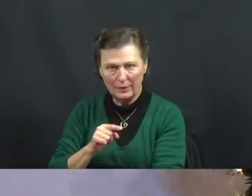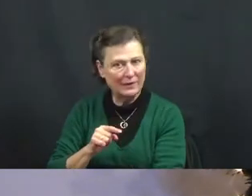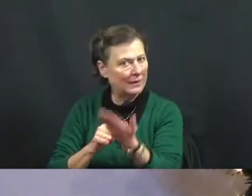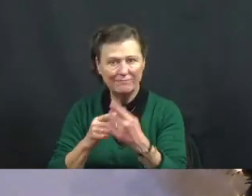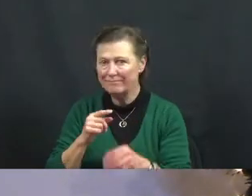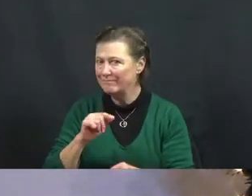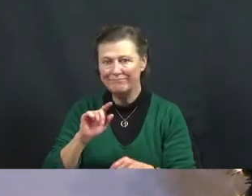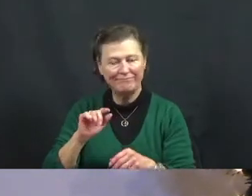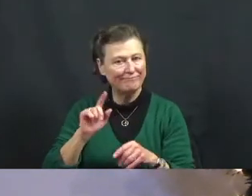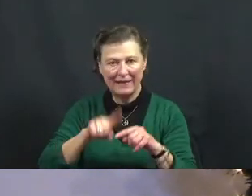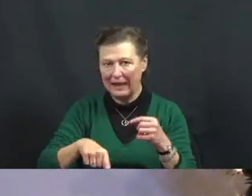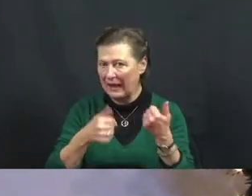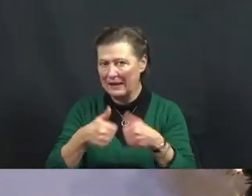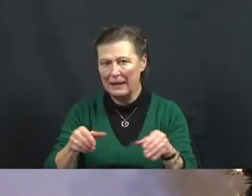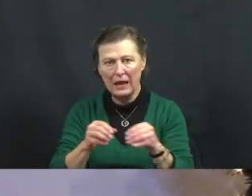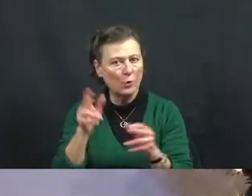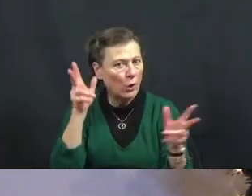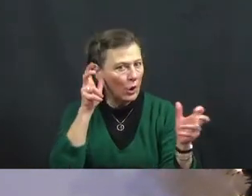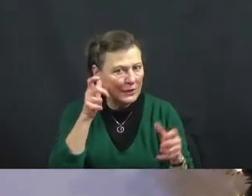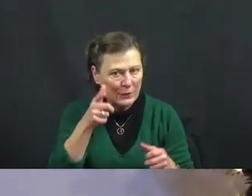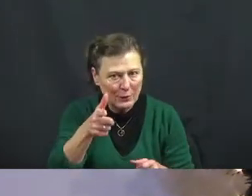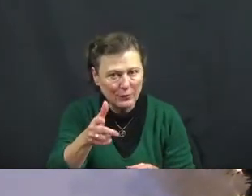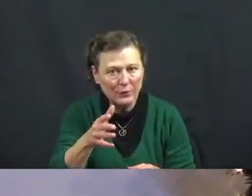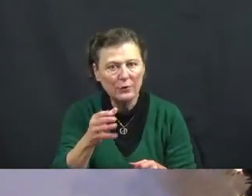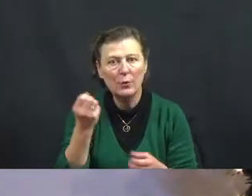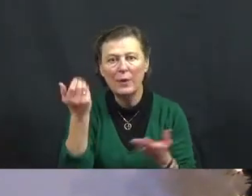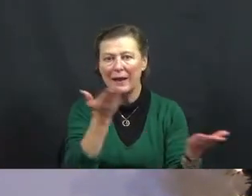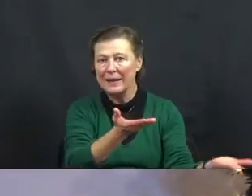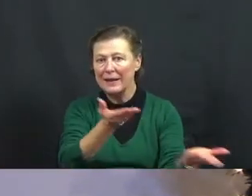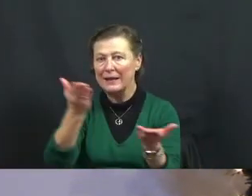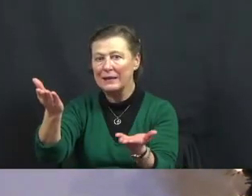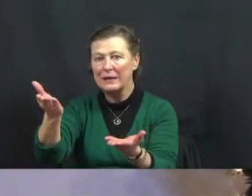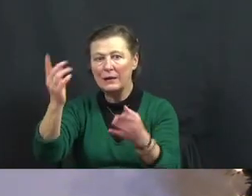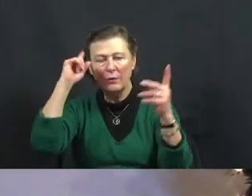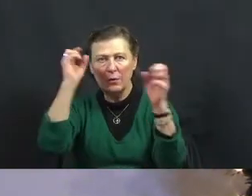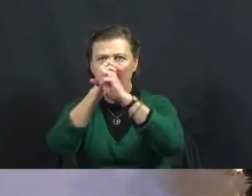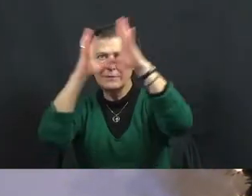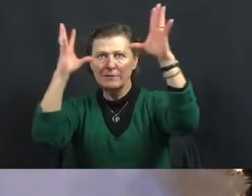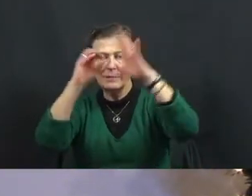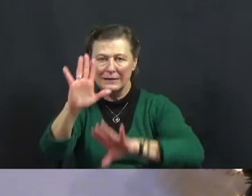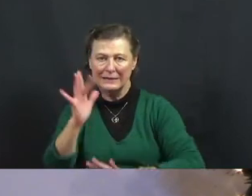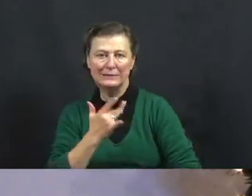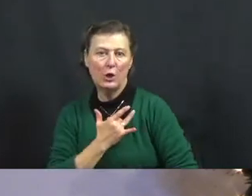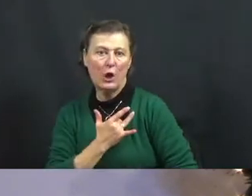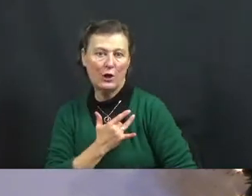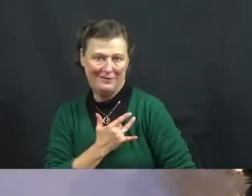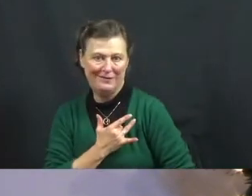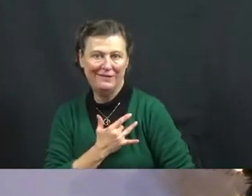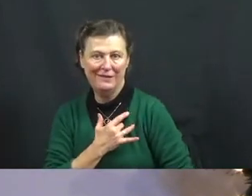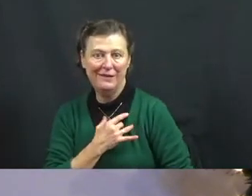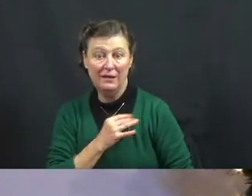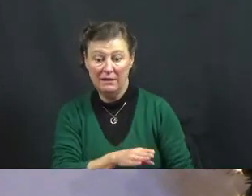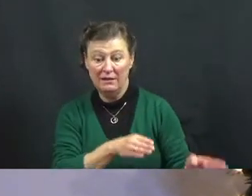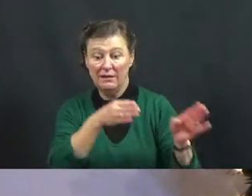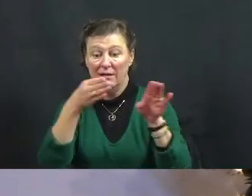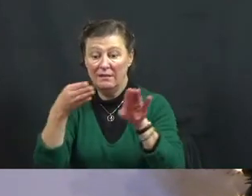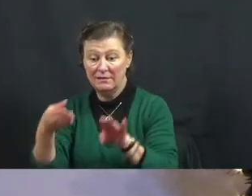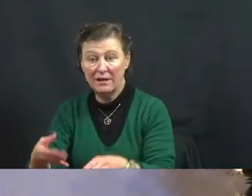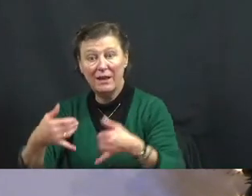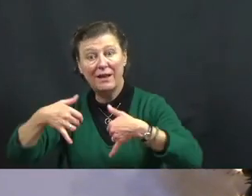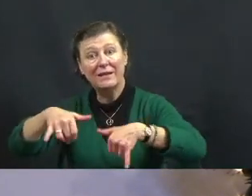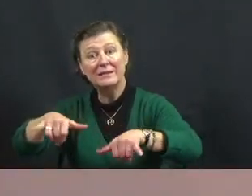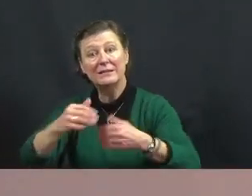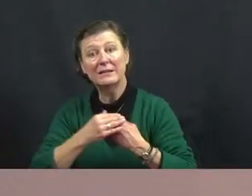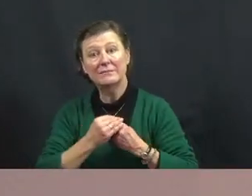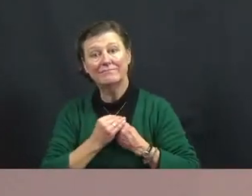you. And he carried your image in his heart, and when he died, it still lay on his